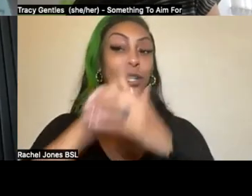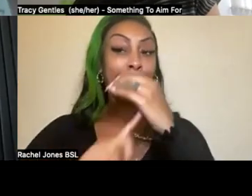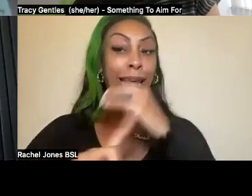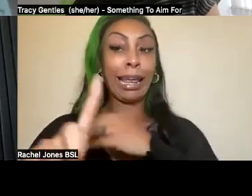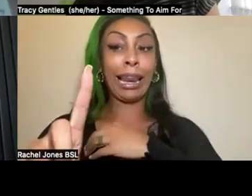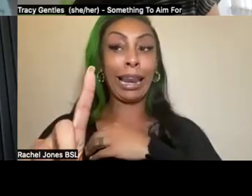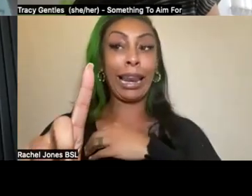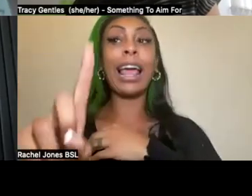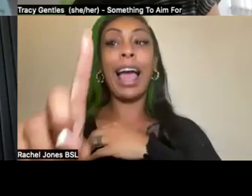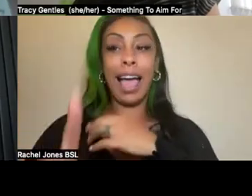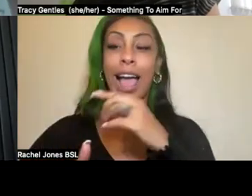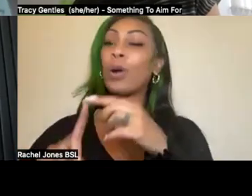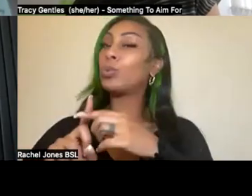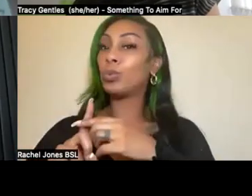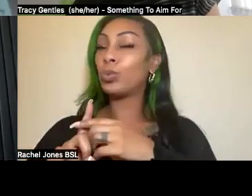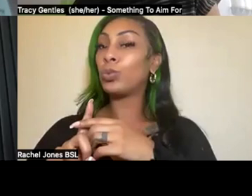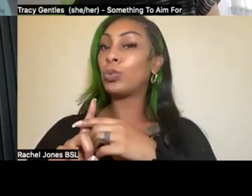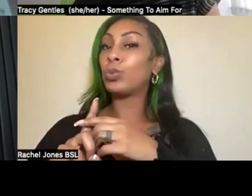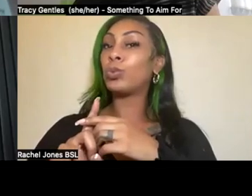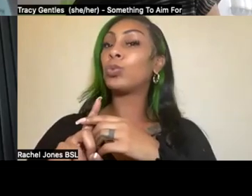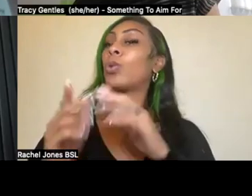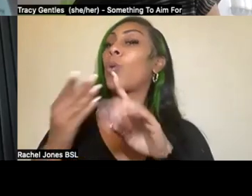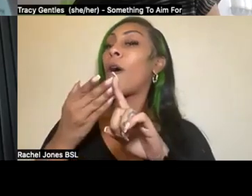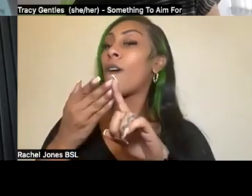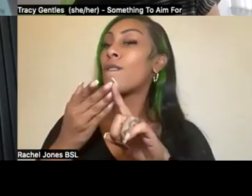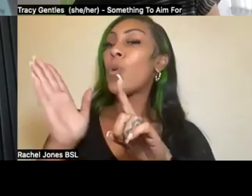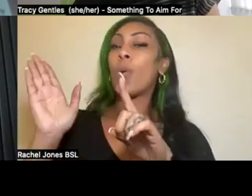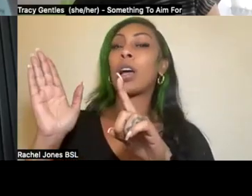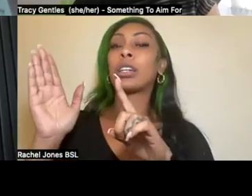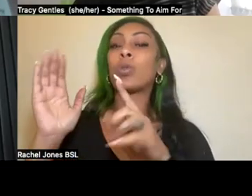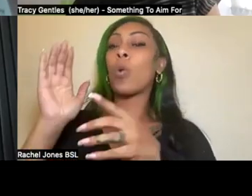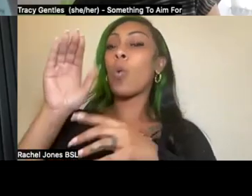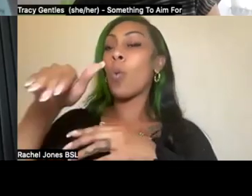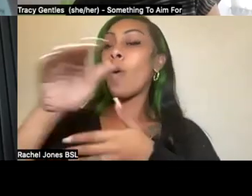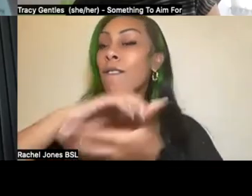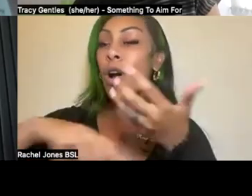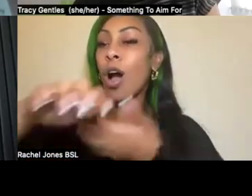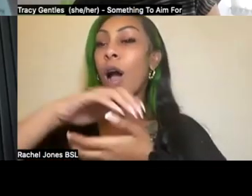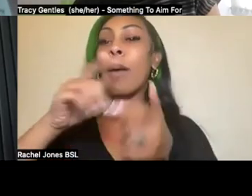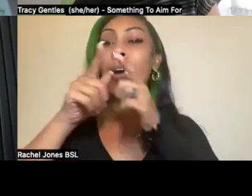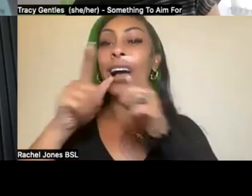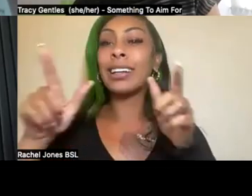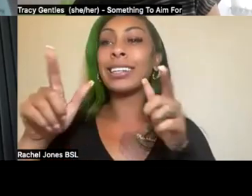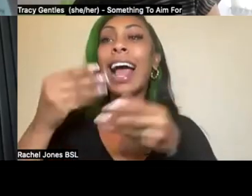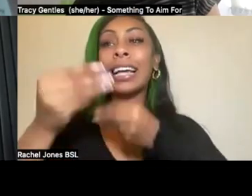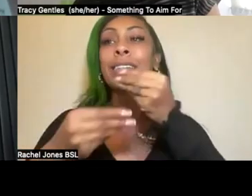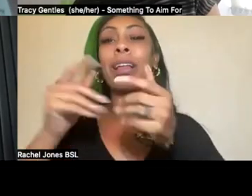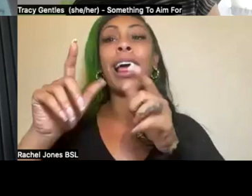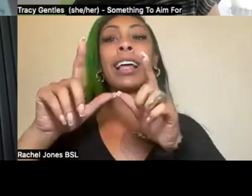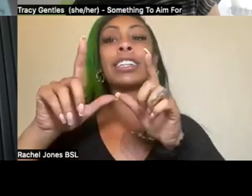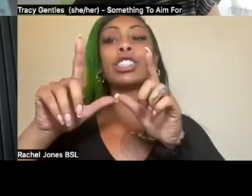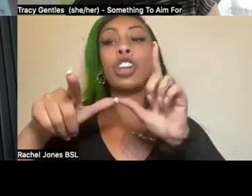to take space. Avoid overcomplicated language and explain technical terms.